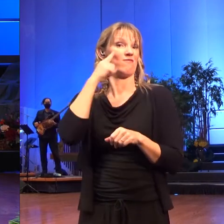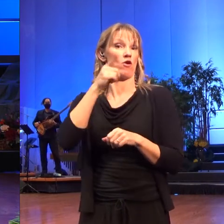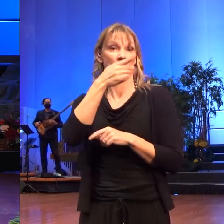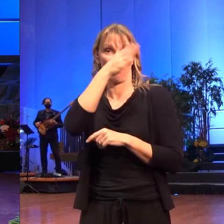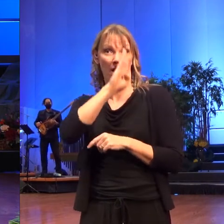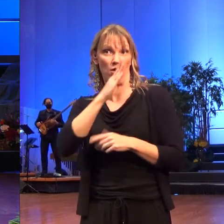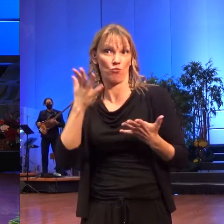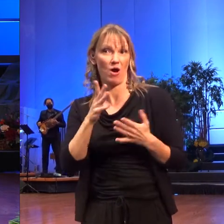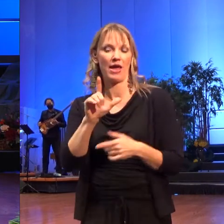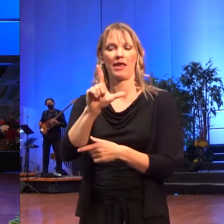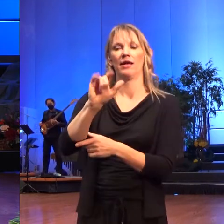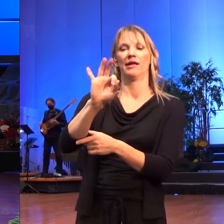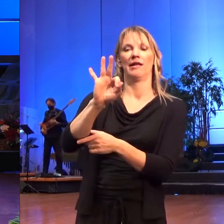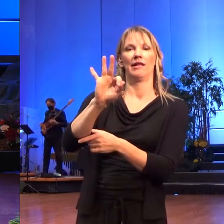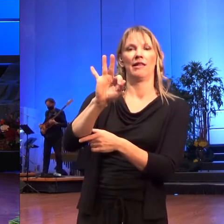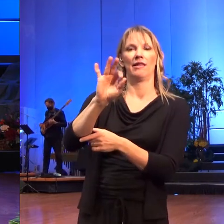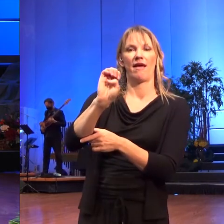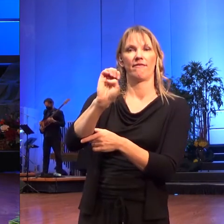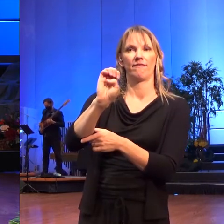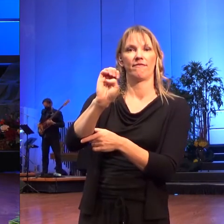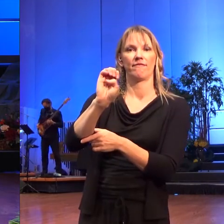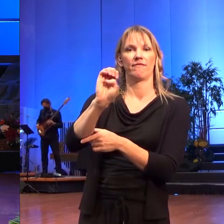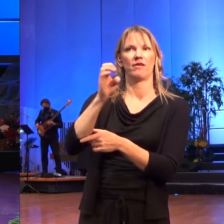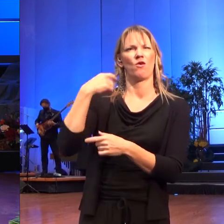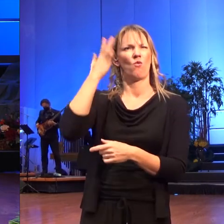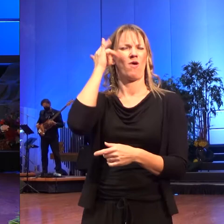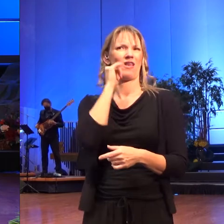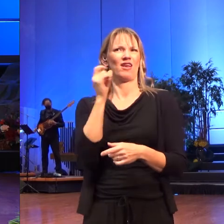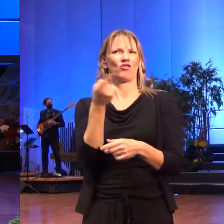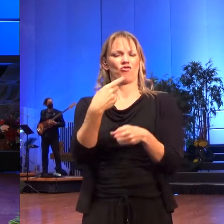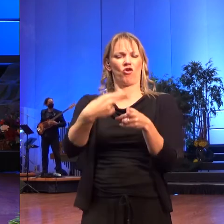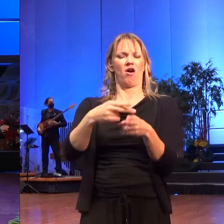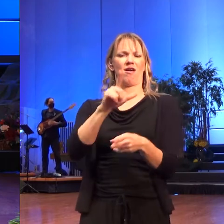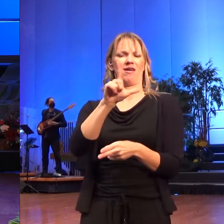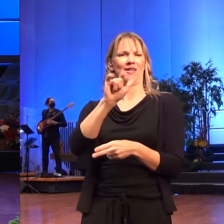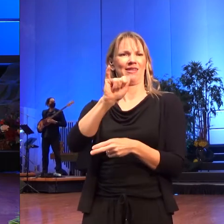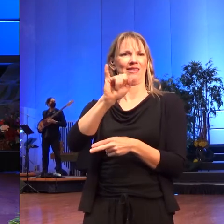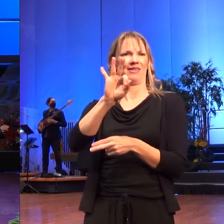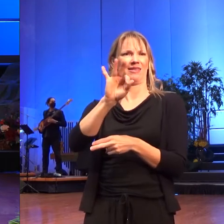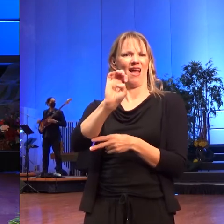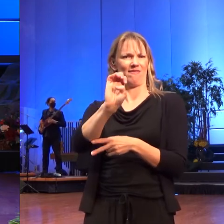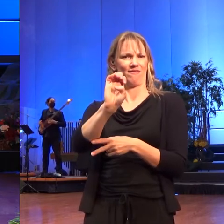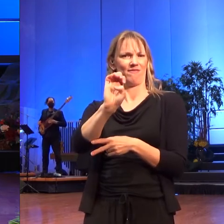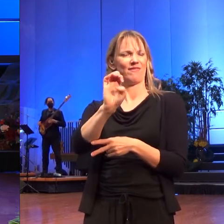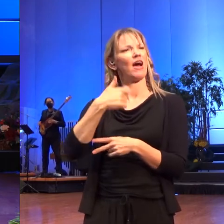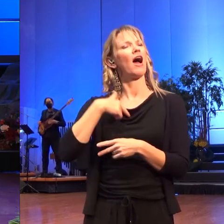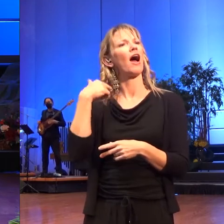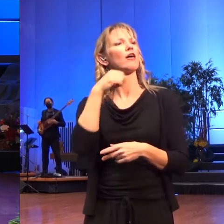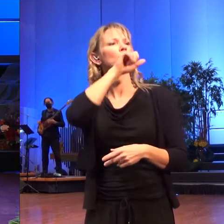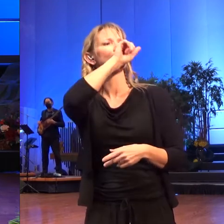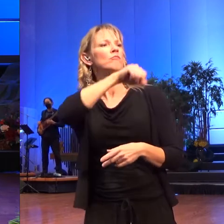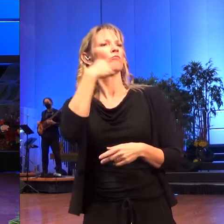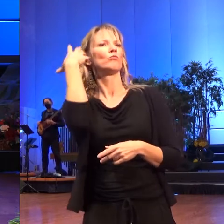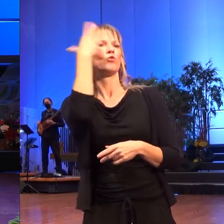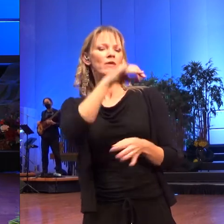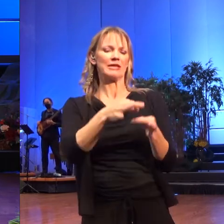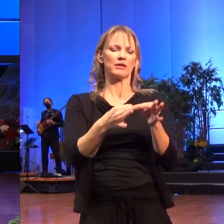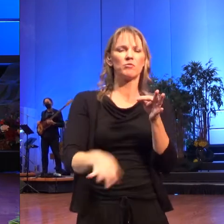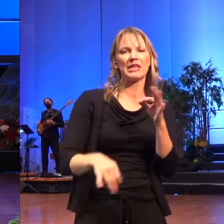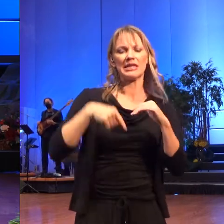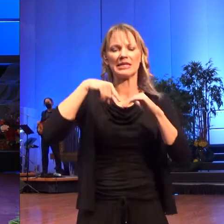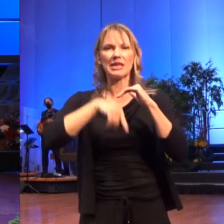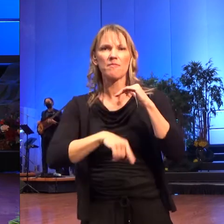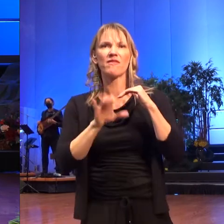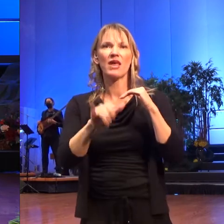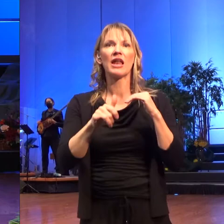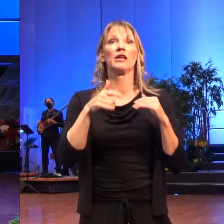life. Why don't we just call it life? And I love the beautiful simplicity and the depth of that. And he would